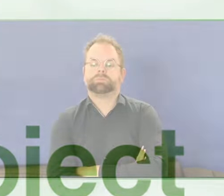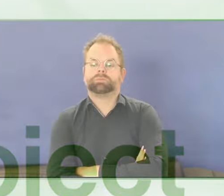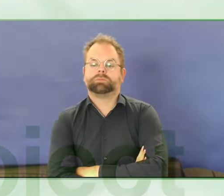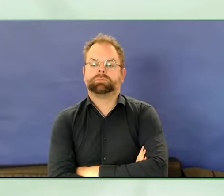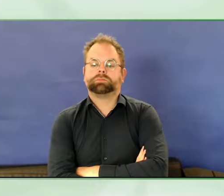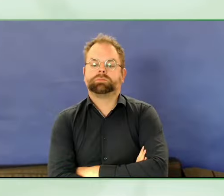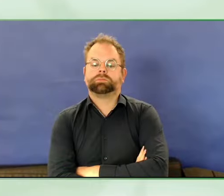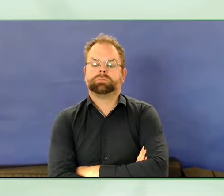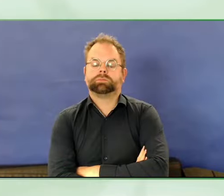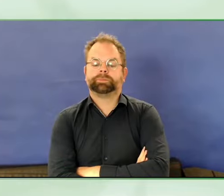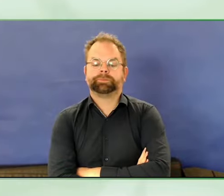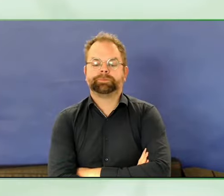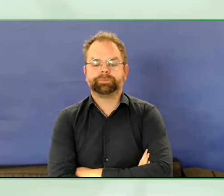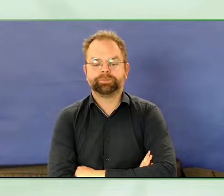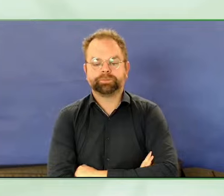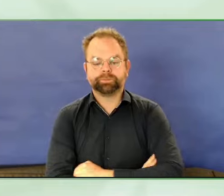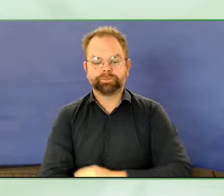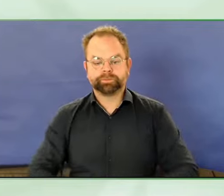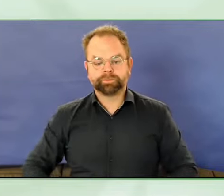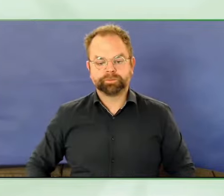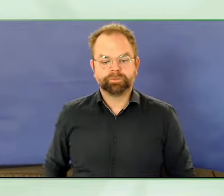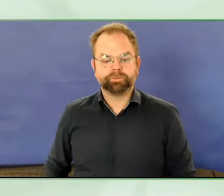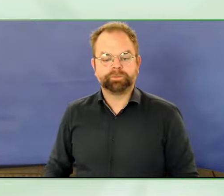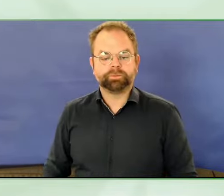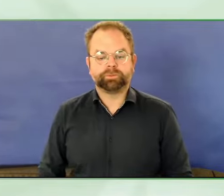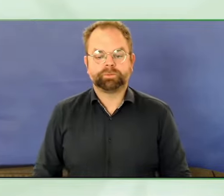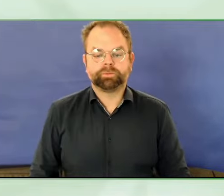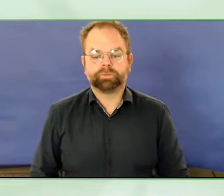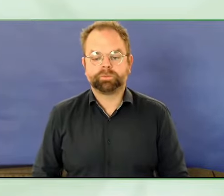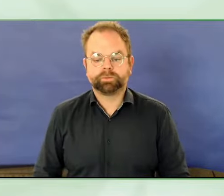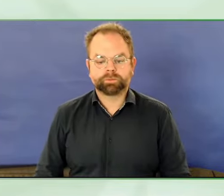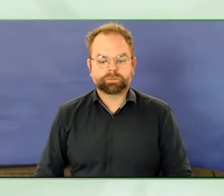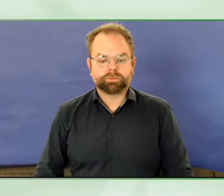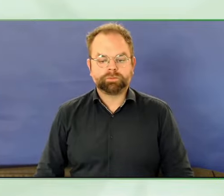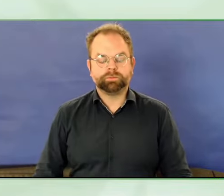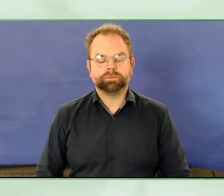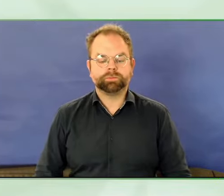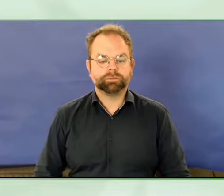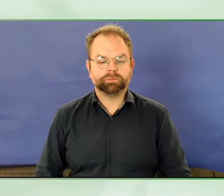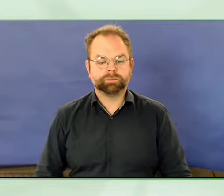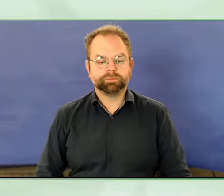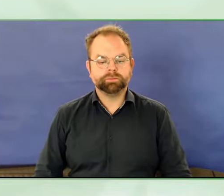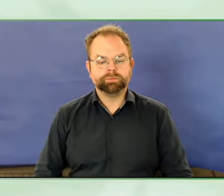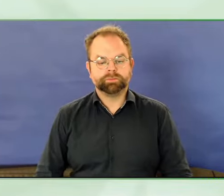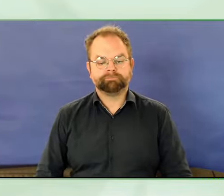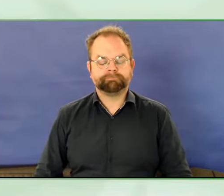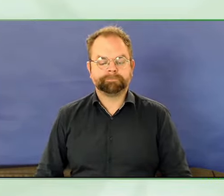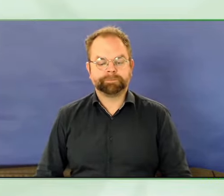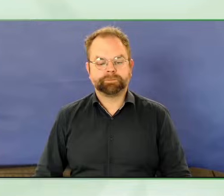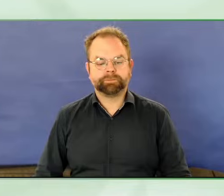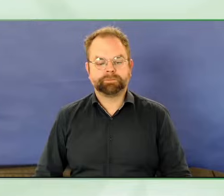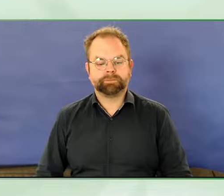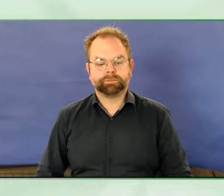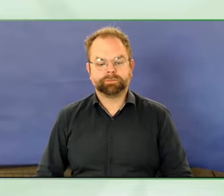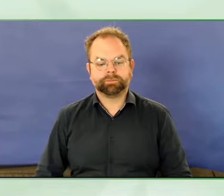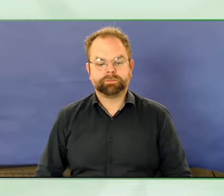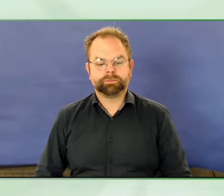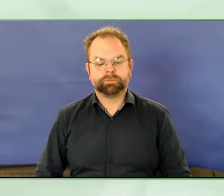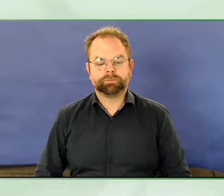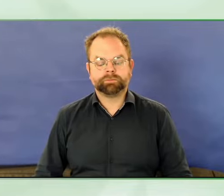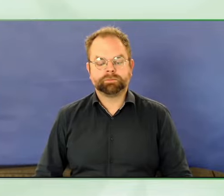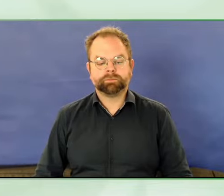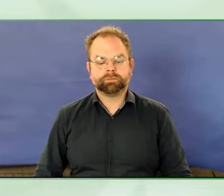Hello everyone and welcome to another fireside chat at the Zero Project Conference 2024. And